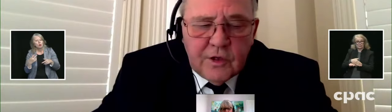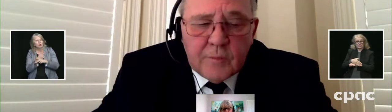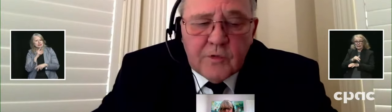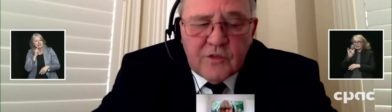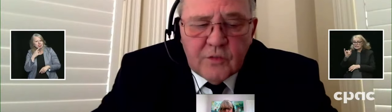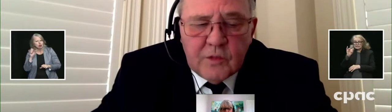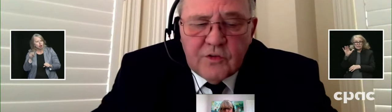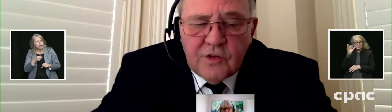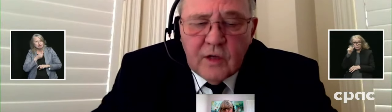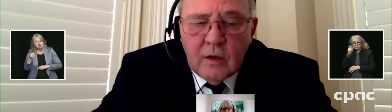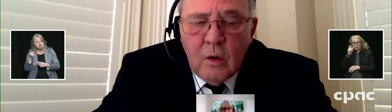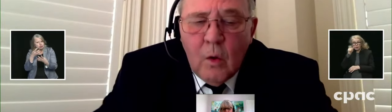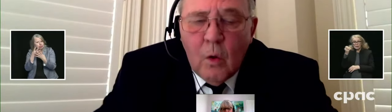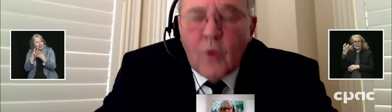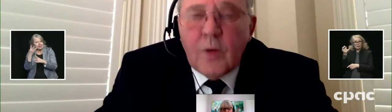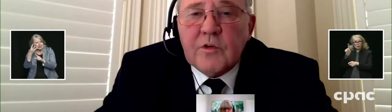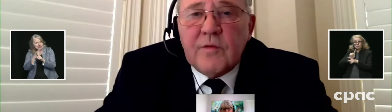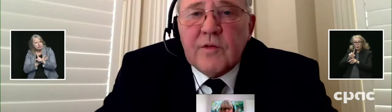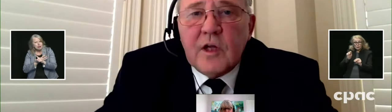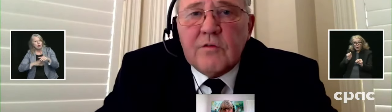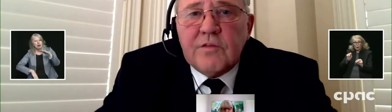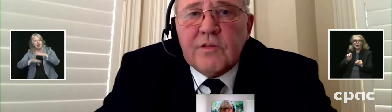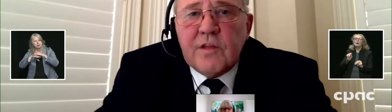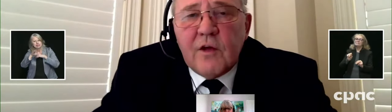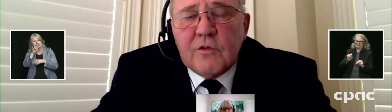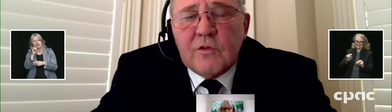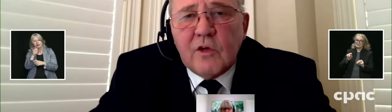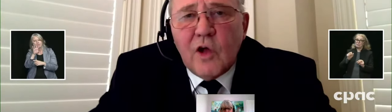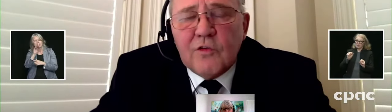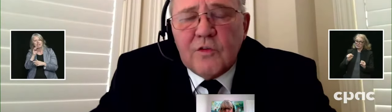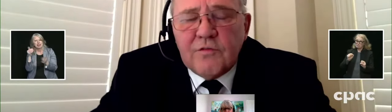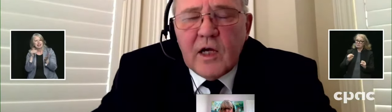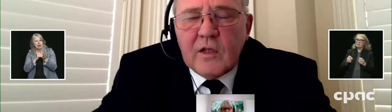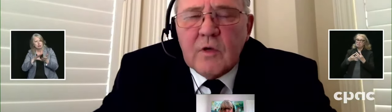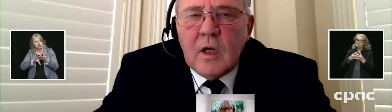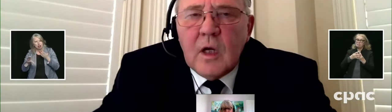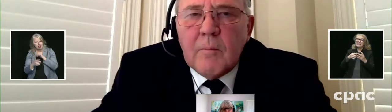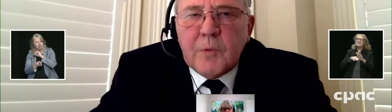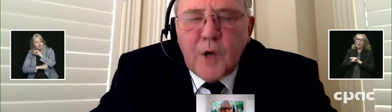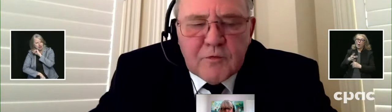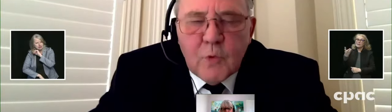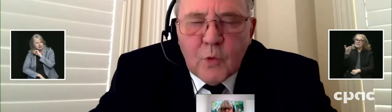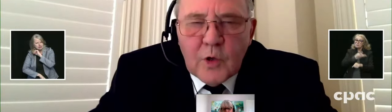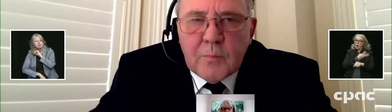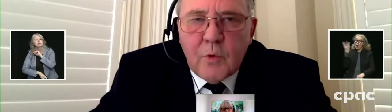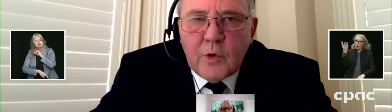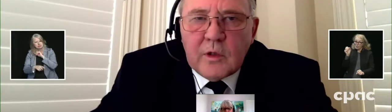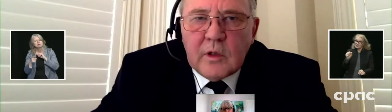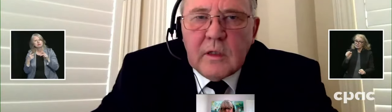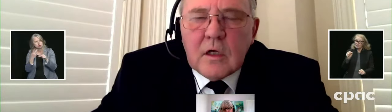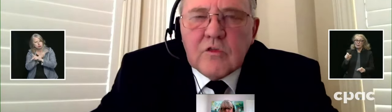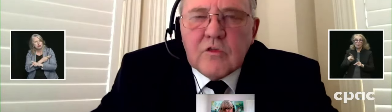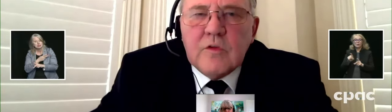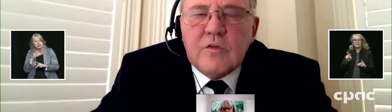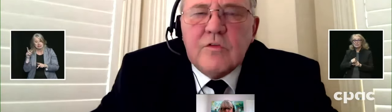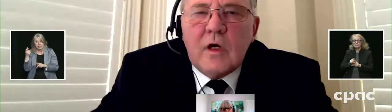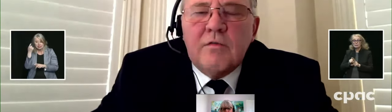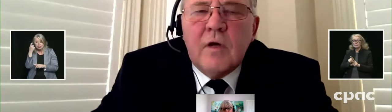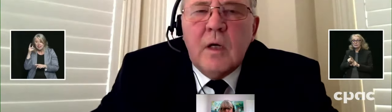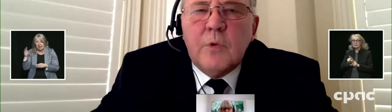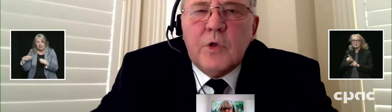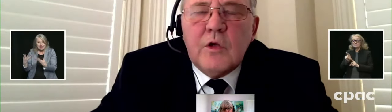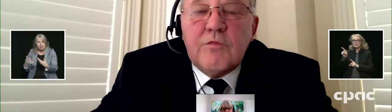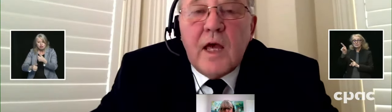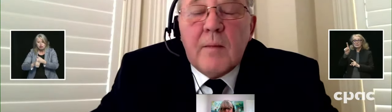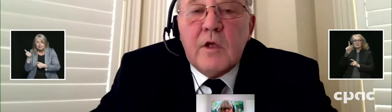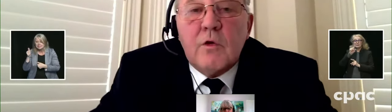in jail or up to $750,000 in fines. But perhaps more importantly, the consequences of putting your family,